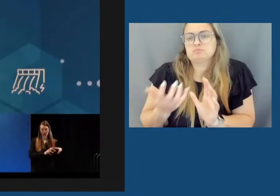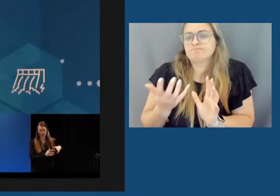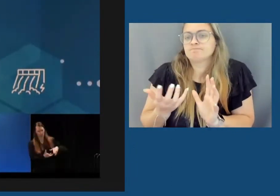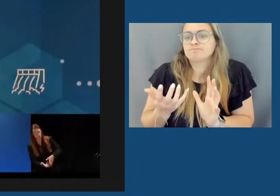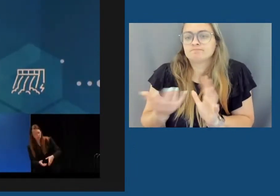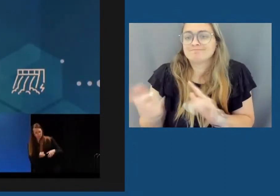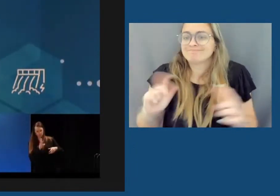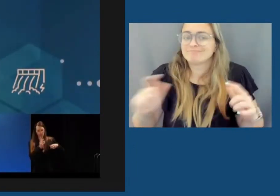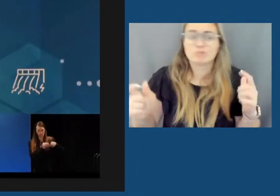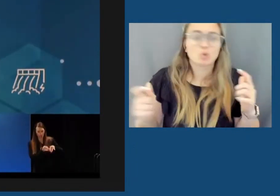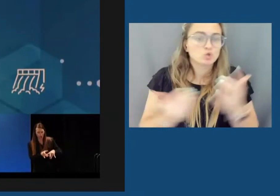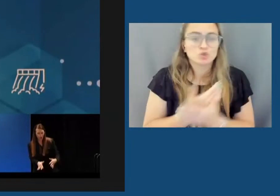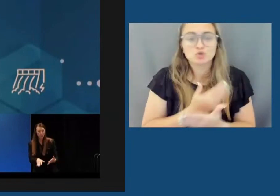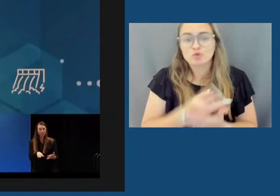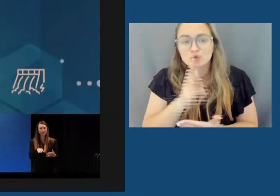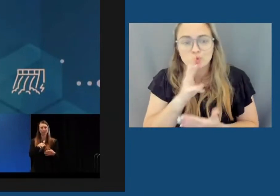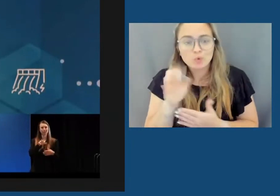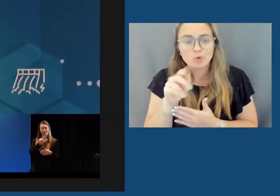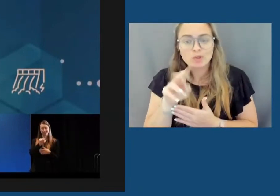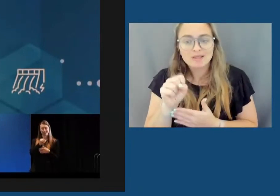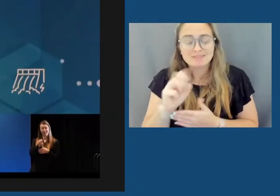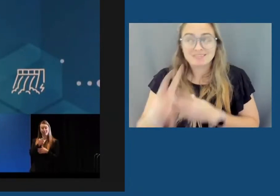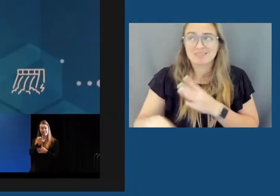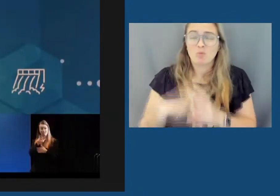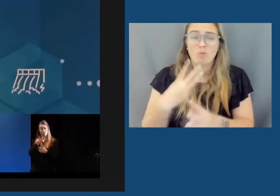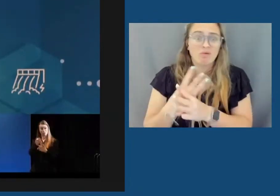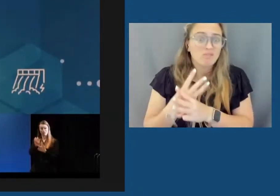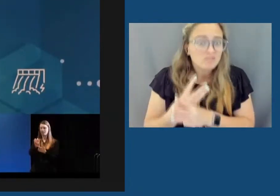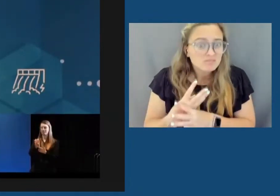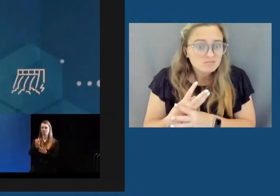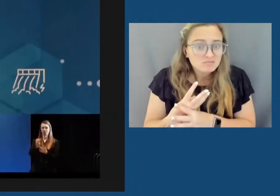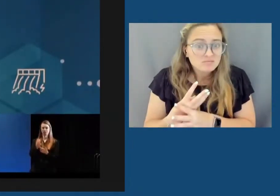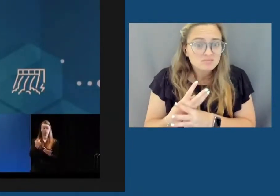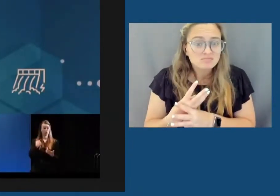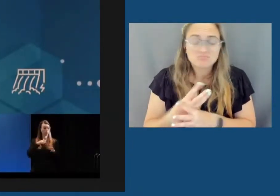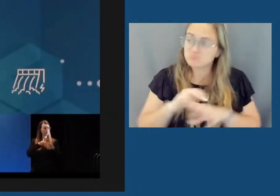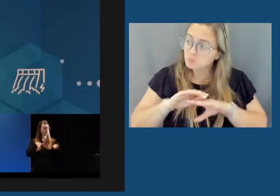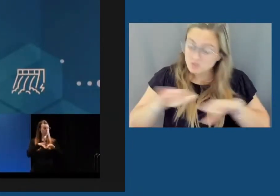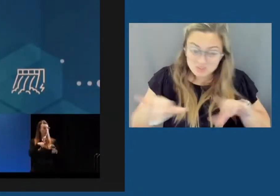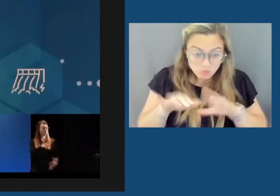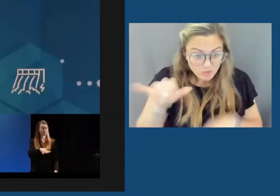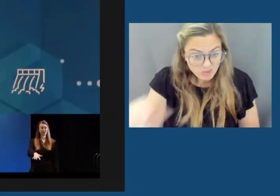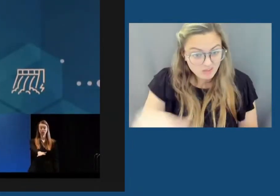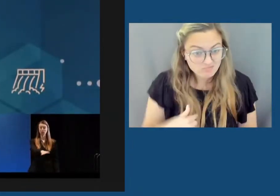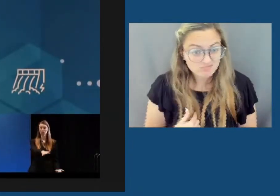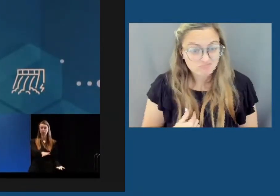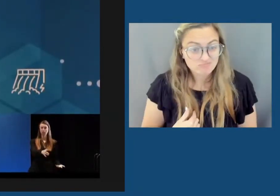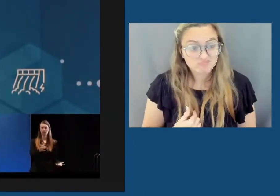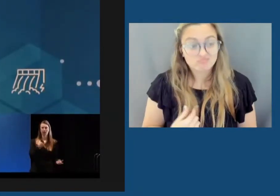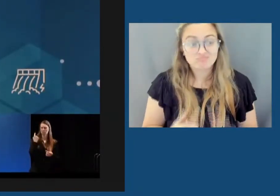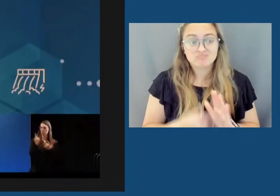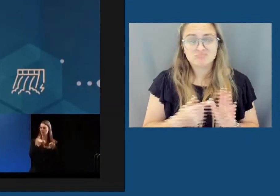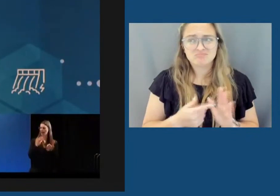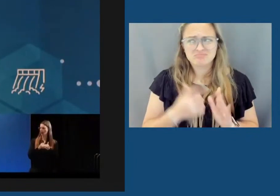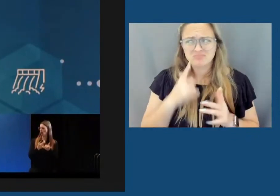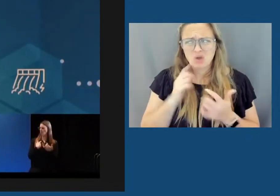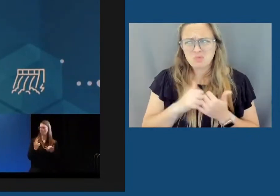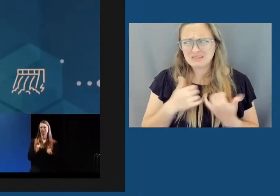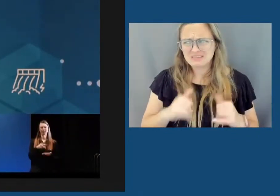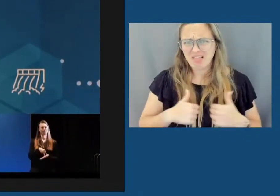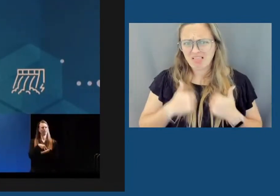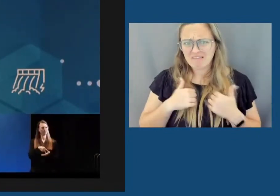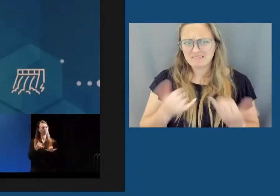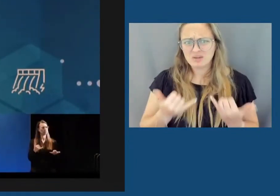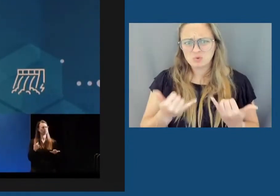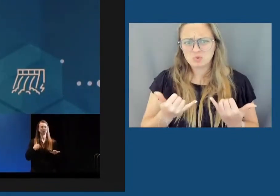largest freshwater lakes in America, in the world. And we swam in those lakes. I sometimes wonder how I'm still standing today.